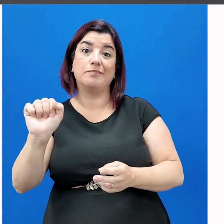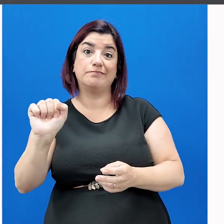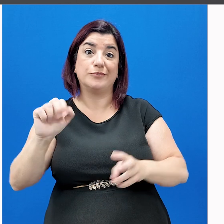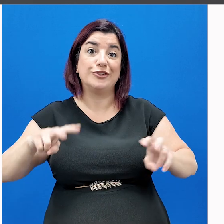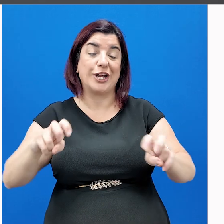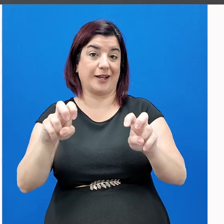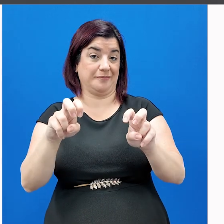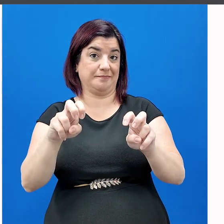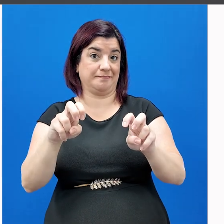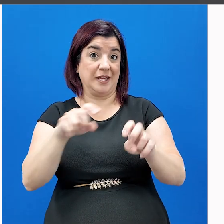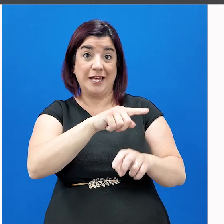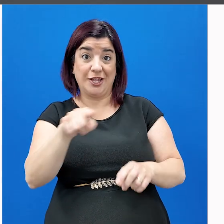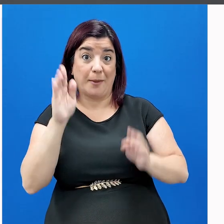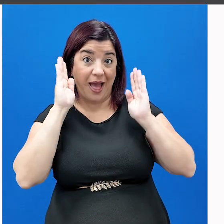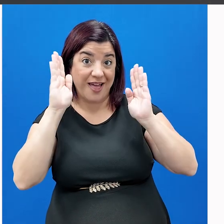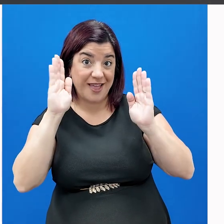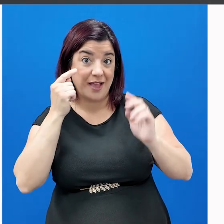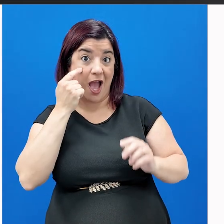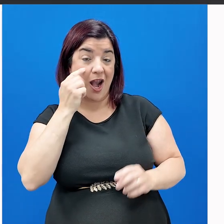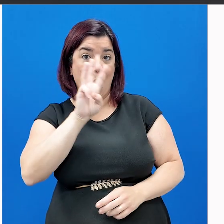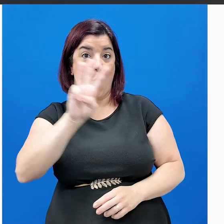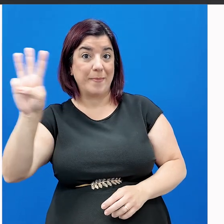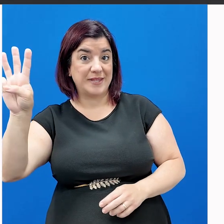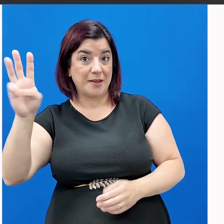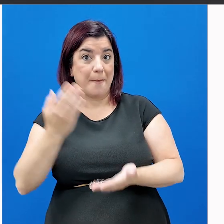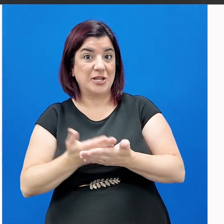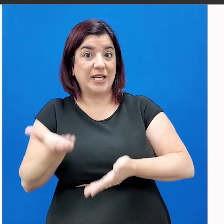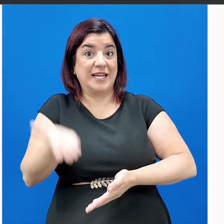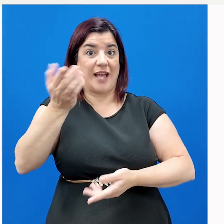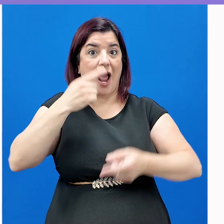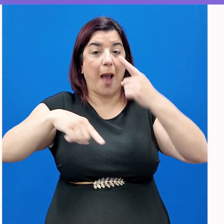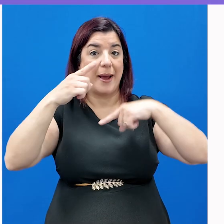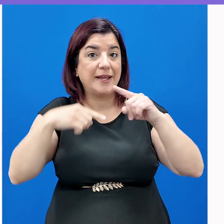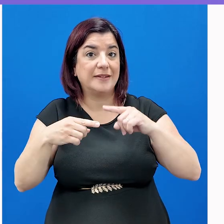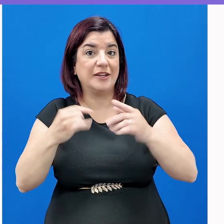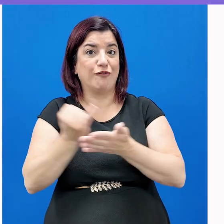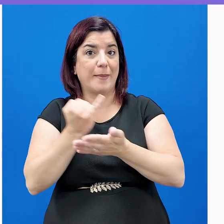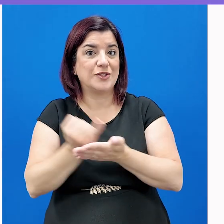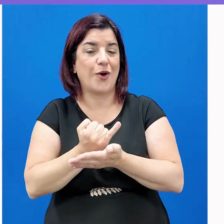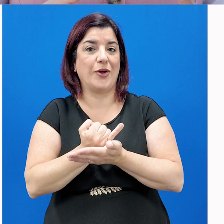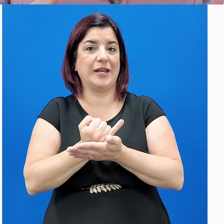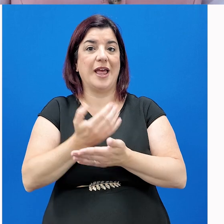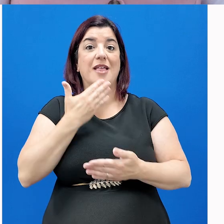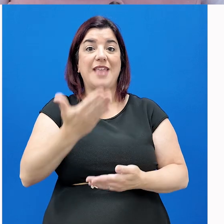Be sure to keep an eye on the Activate website for more updates. Thank you for helping us create a better future for autistic